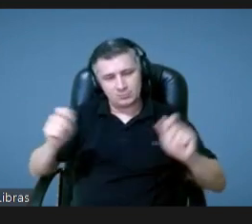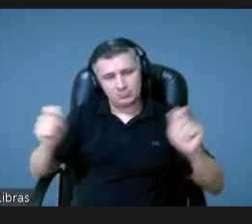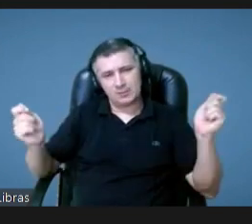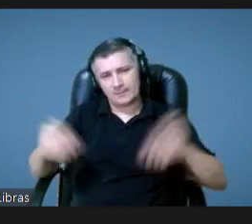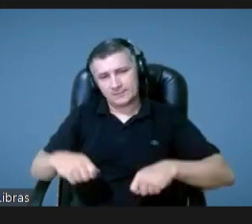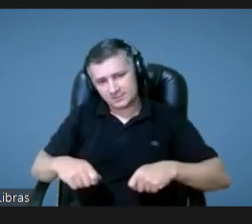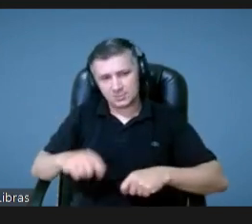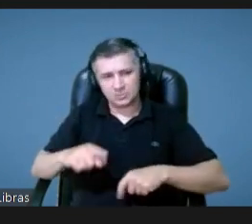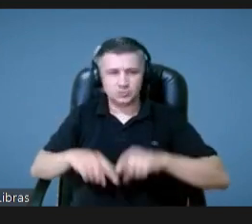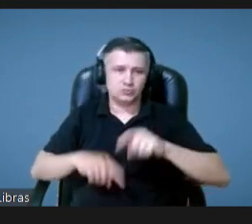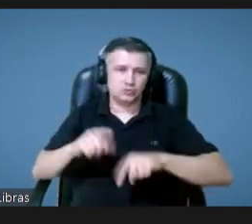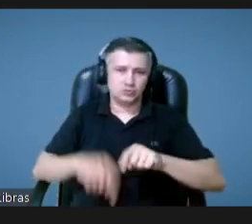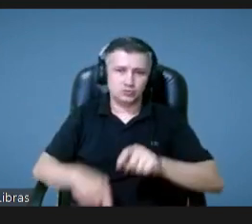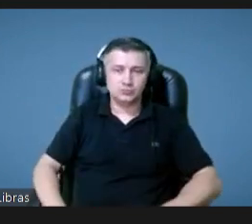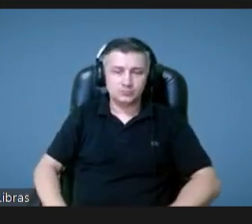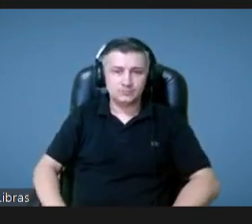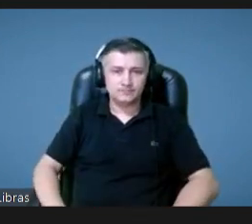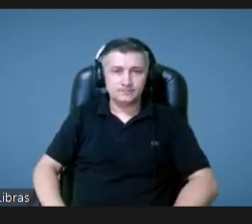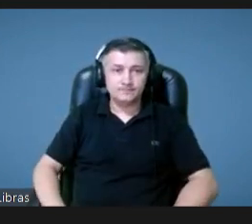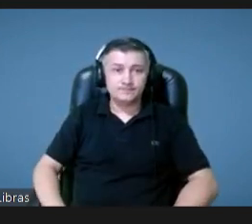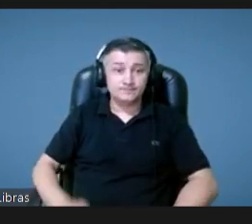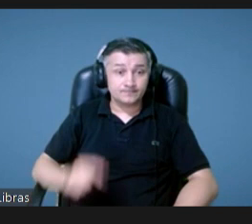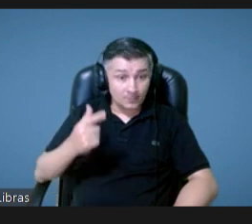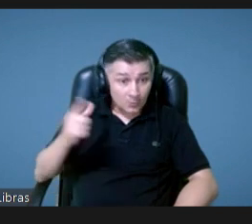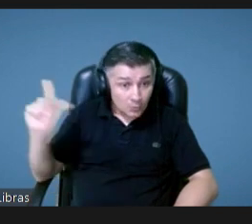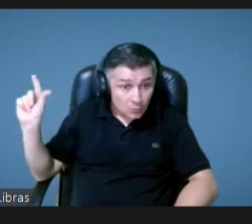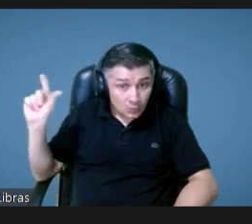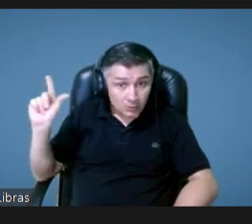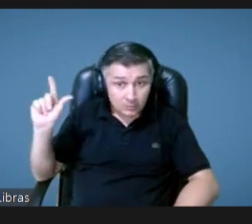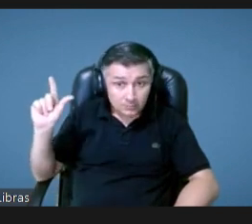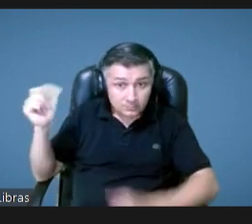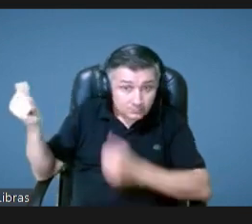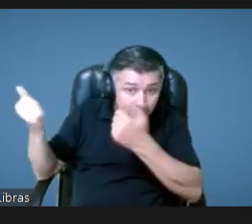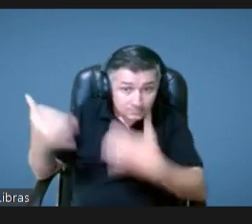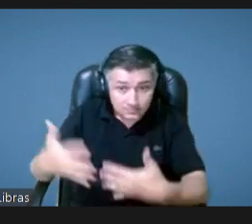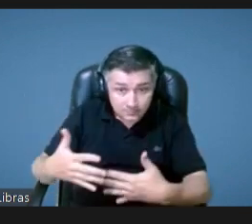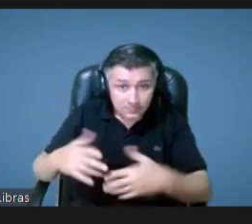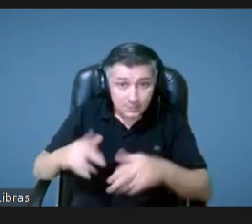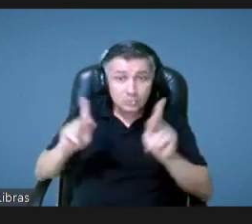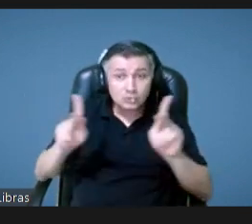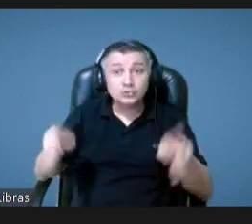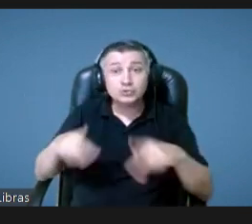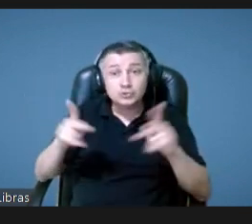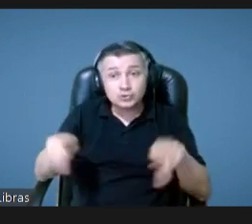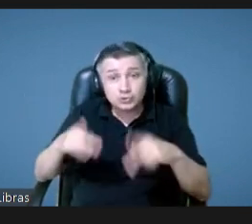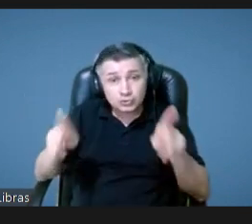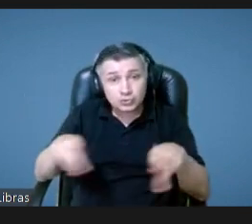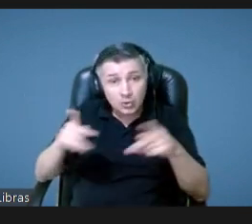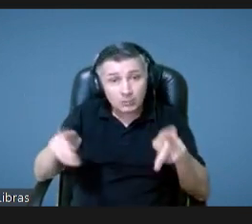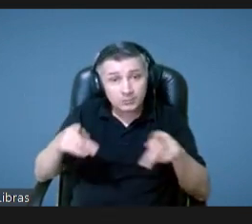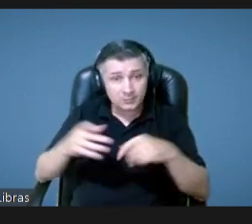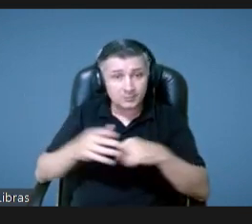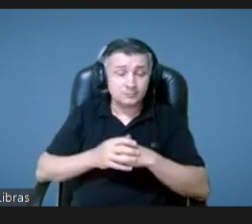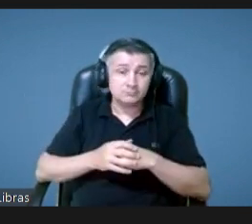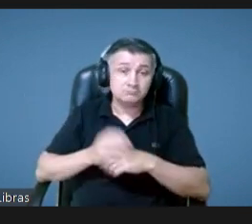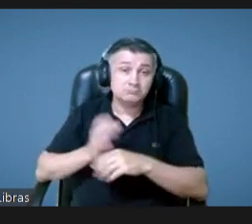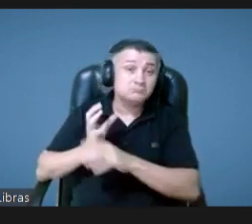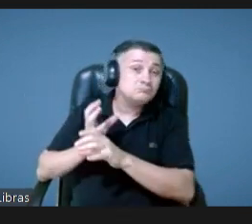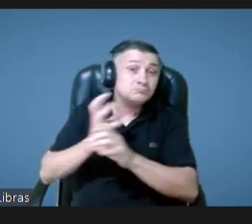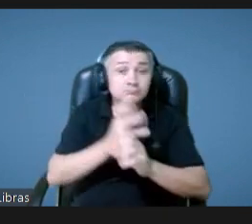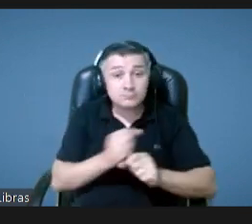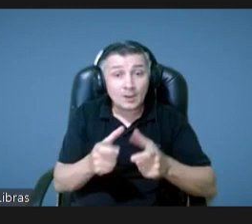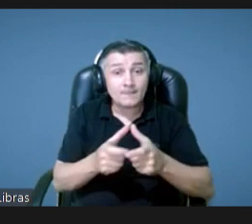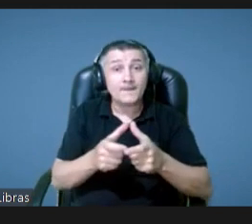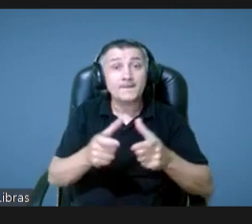is a very good product. On the next page, we are going to talk a little bit about